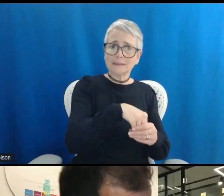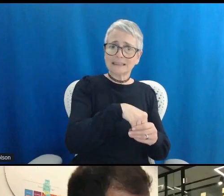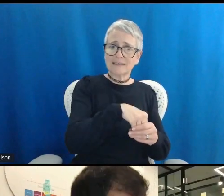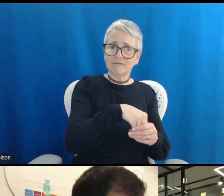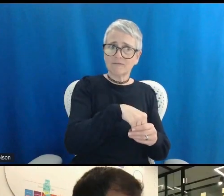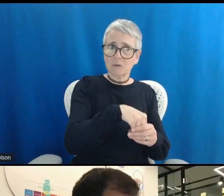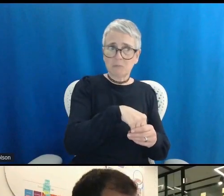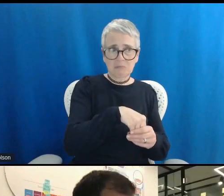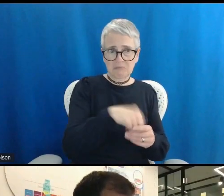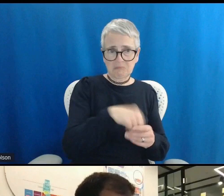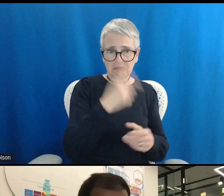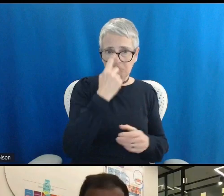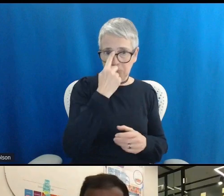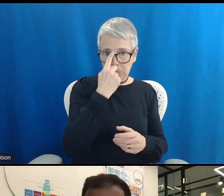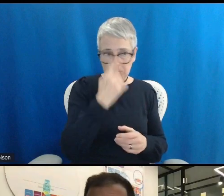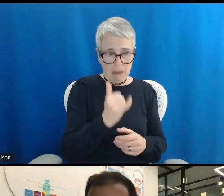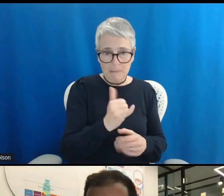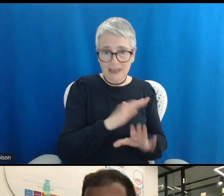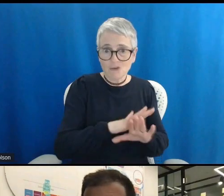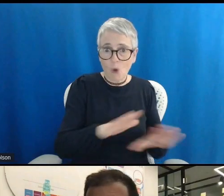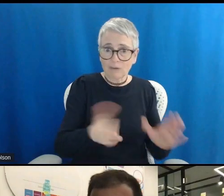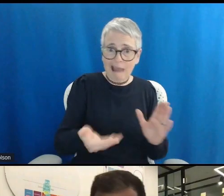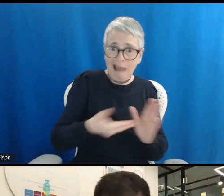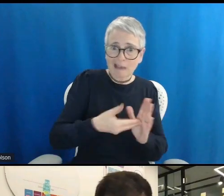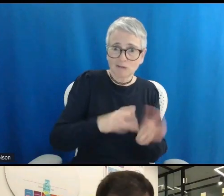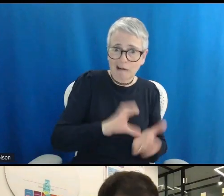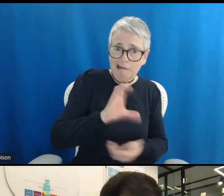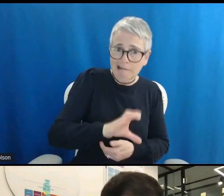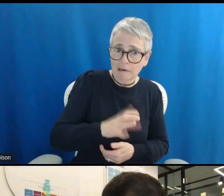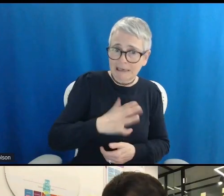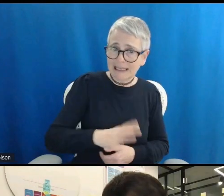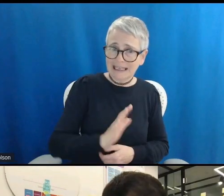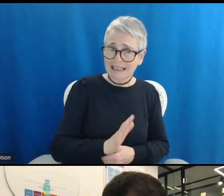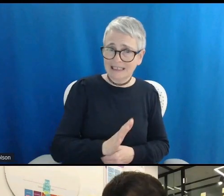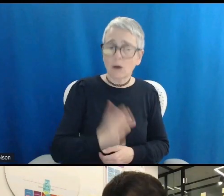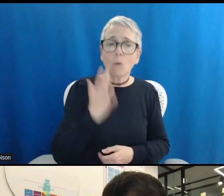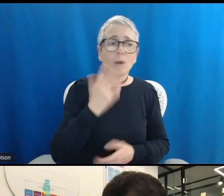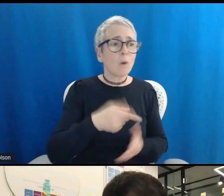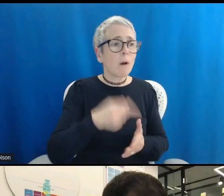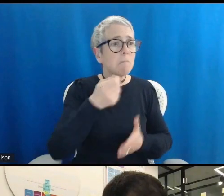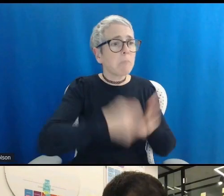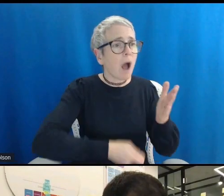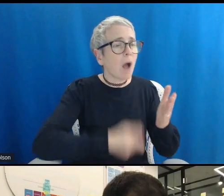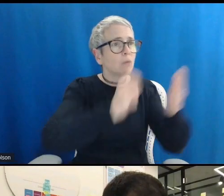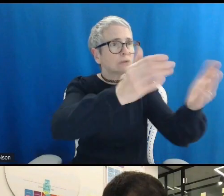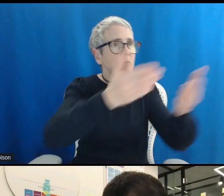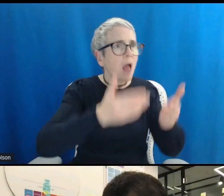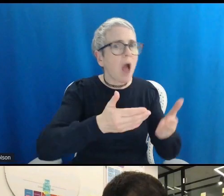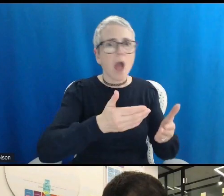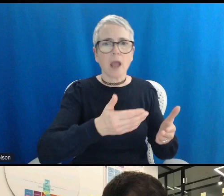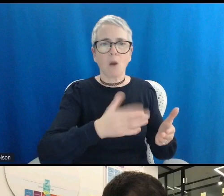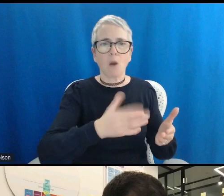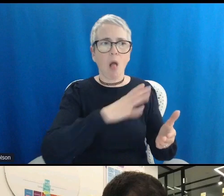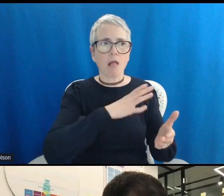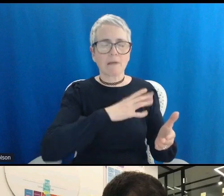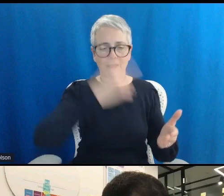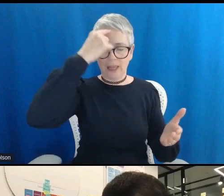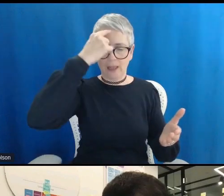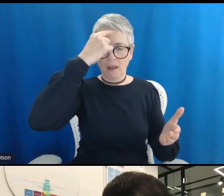not cost you any more. And when you're procuring new systems or going out to your supply chain, just thinking to include